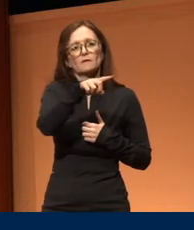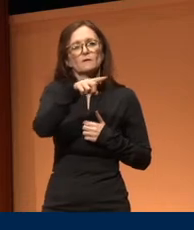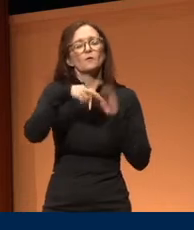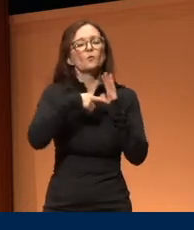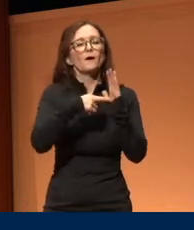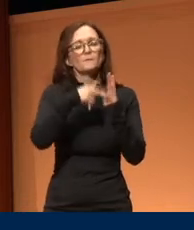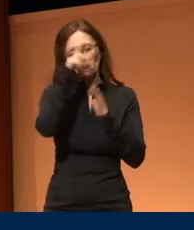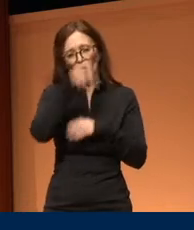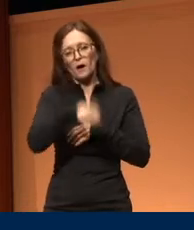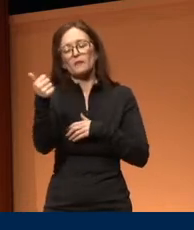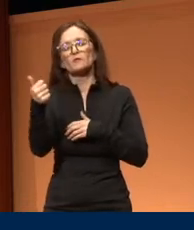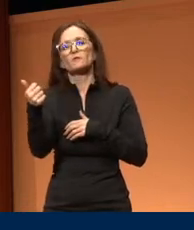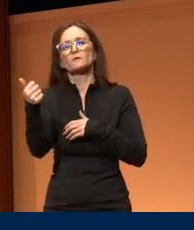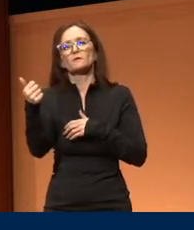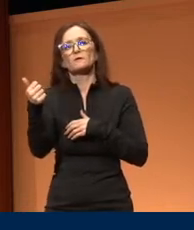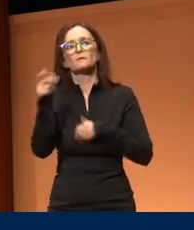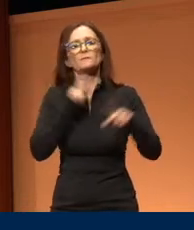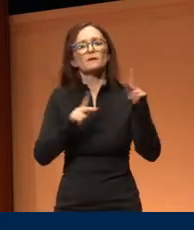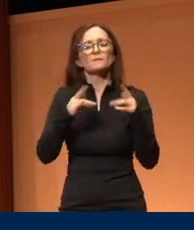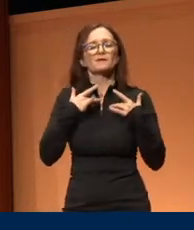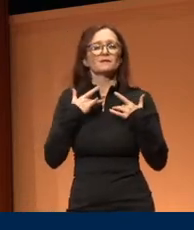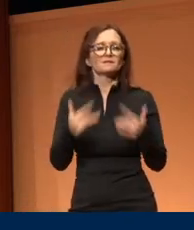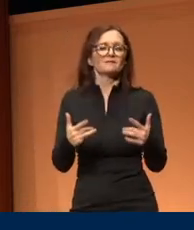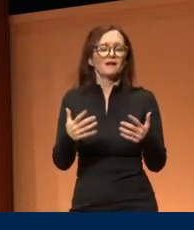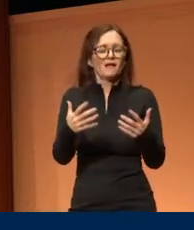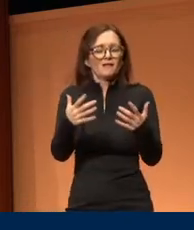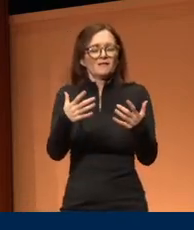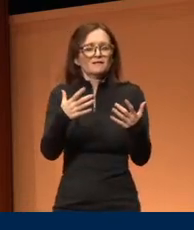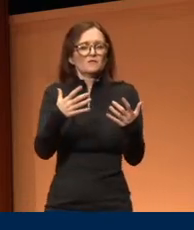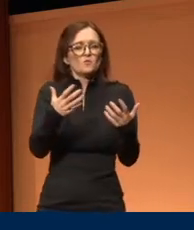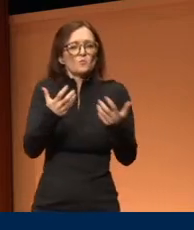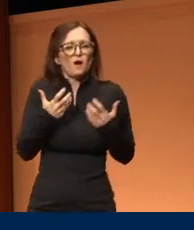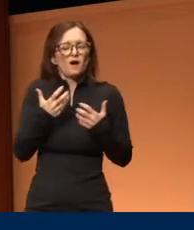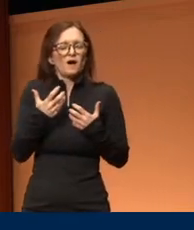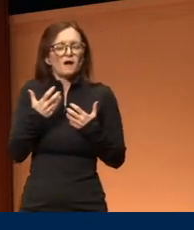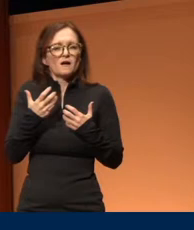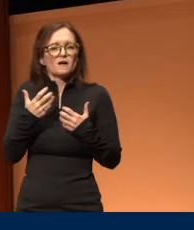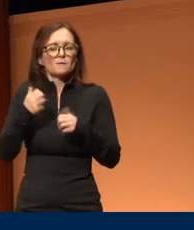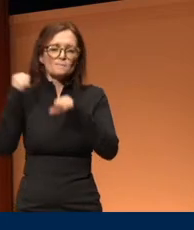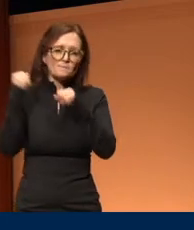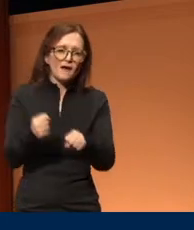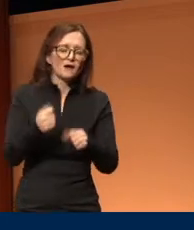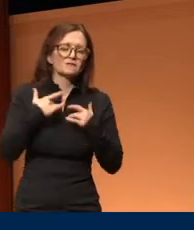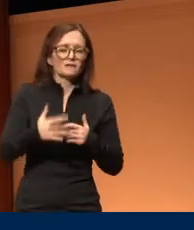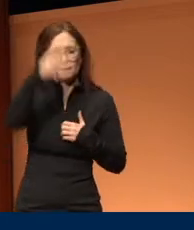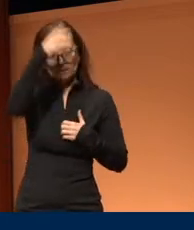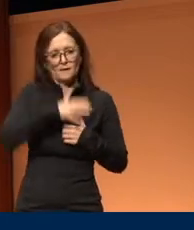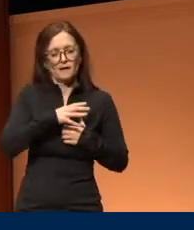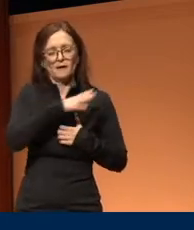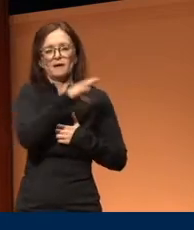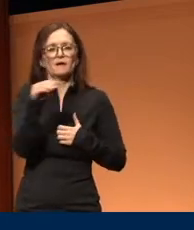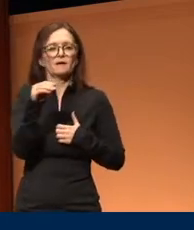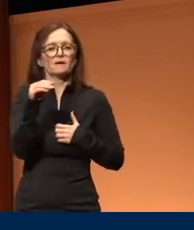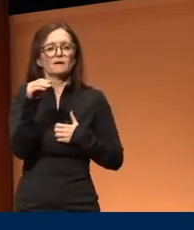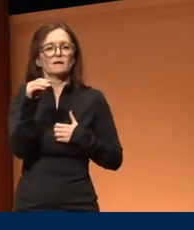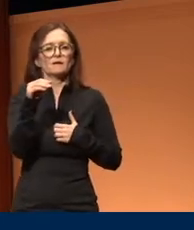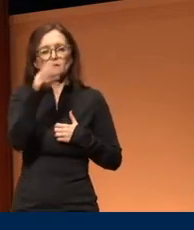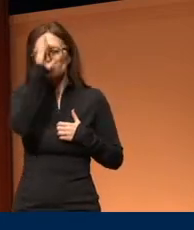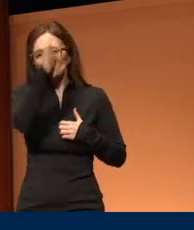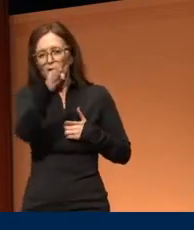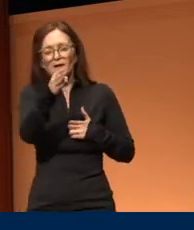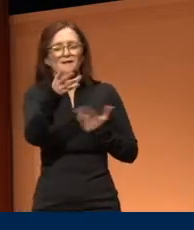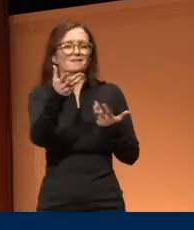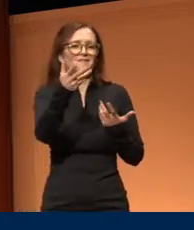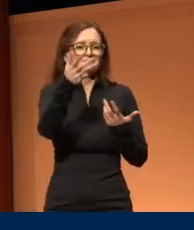represent others. It's people who tend to like power more, who tend to be more male. I know in Rojava it's not the case, because they have this strict feminist sort